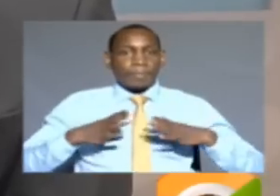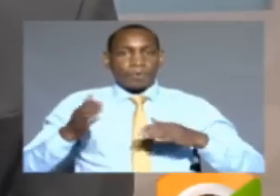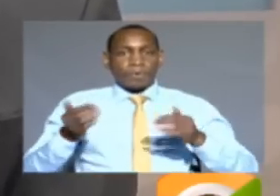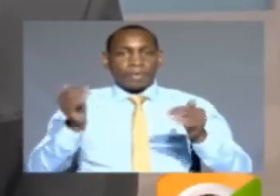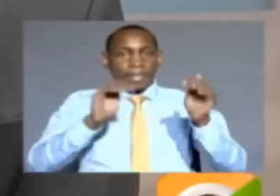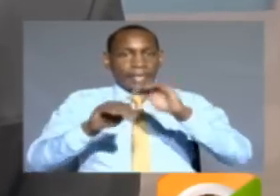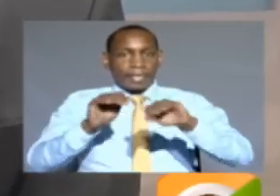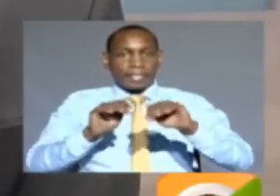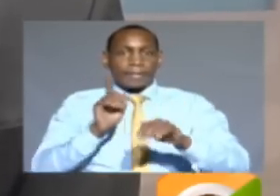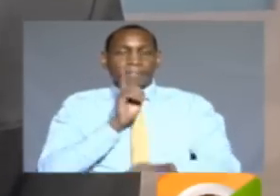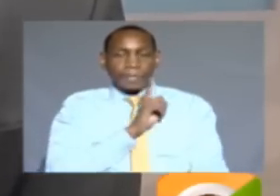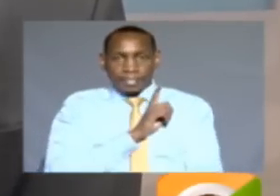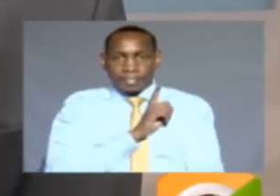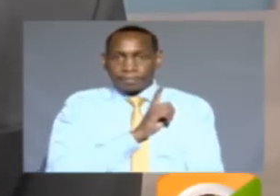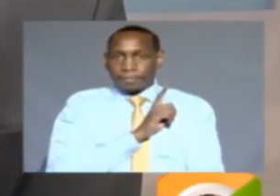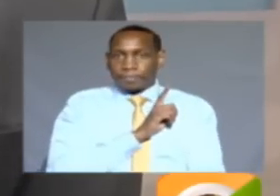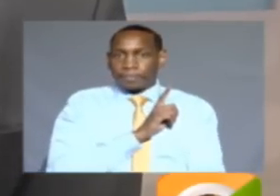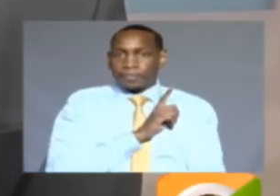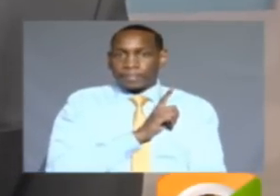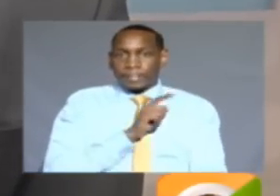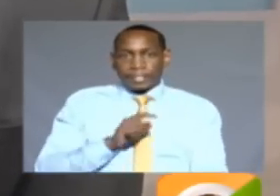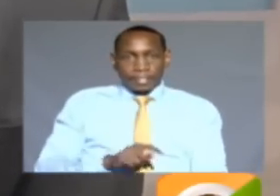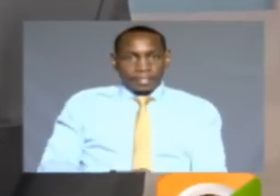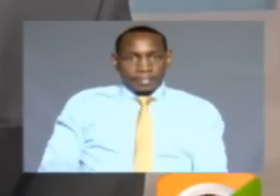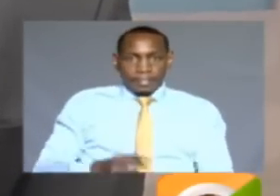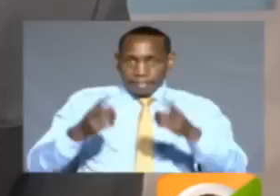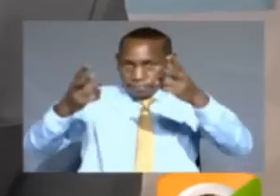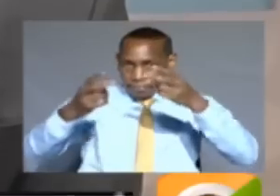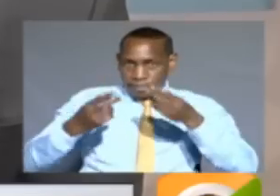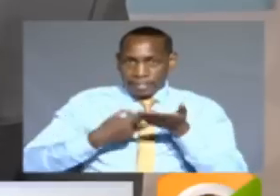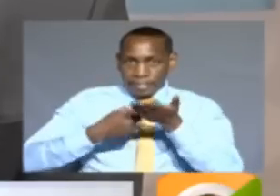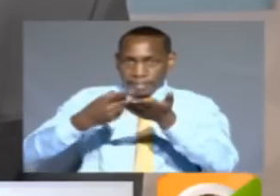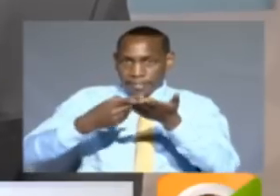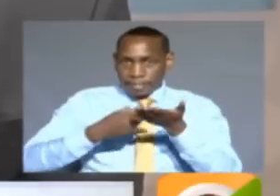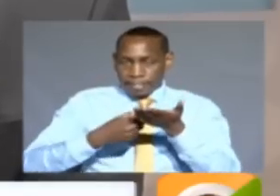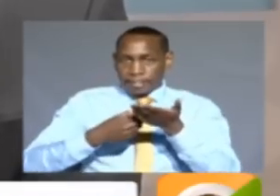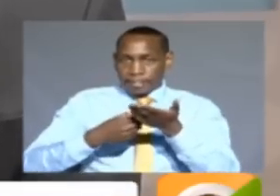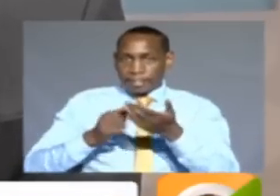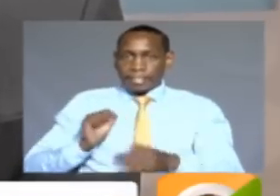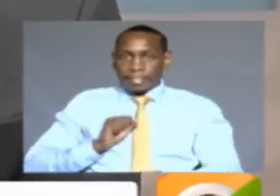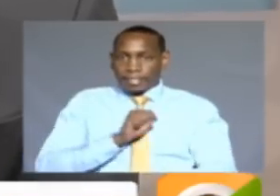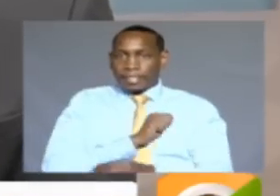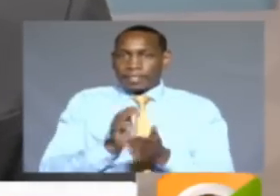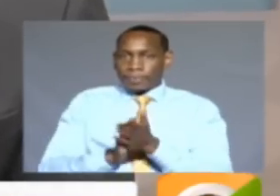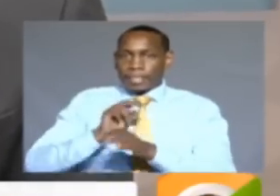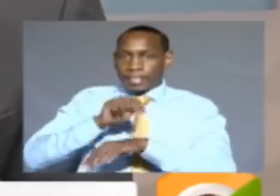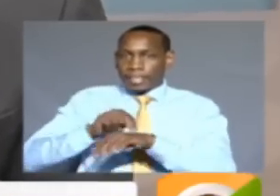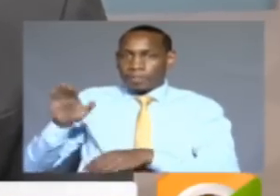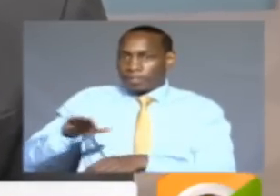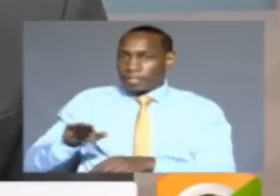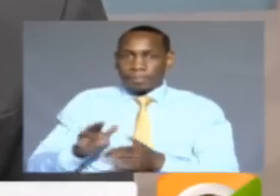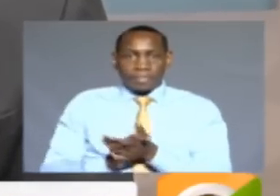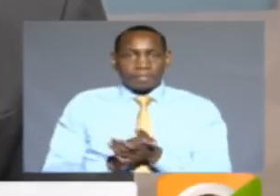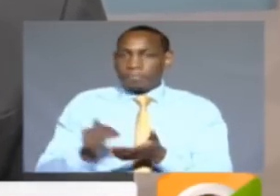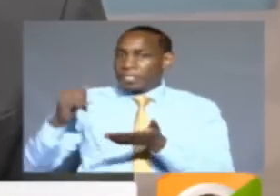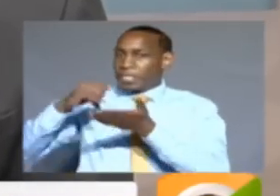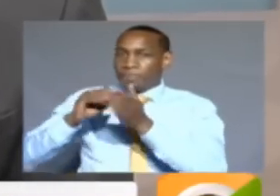And then when I listened to the discussions in the Senate and the National Assembly, that seems to escape.